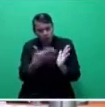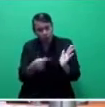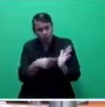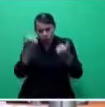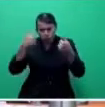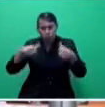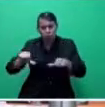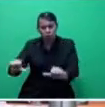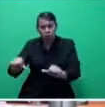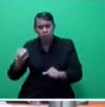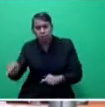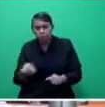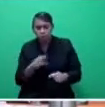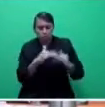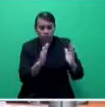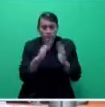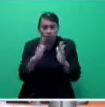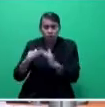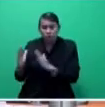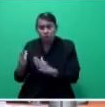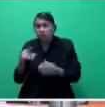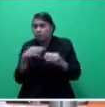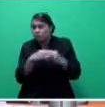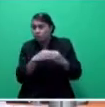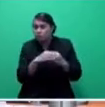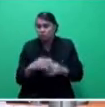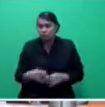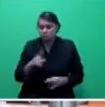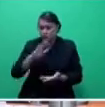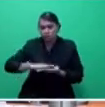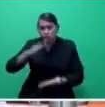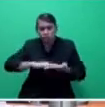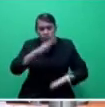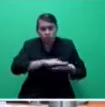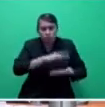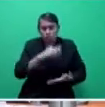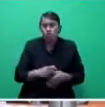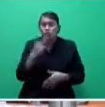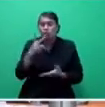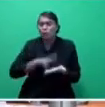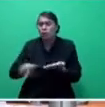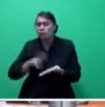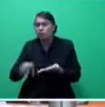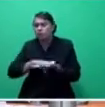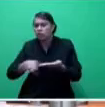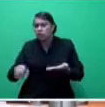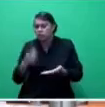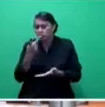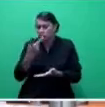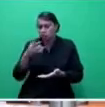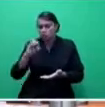residents with banks have increased from around $2 billion in 2006 to around $5 billion